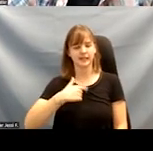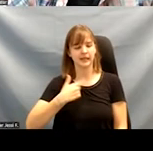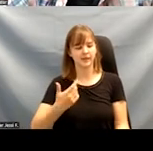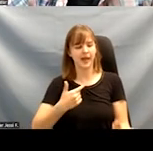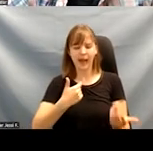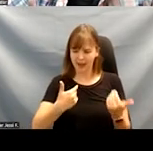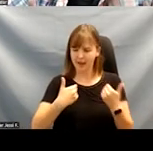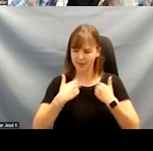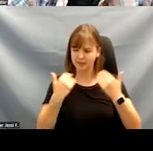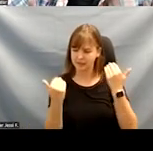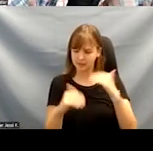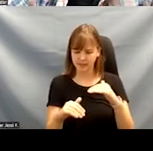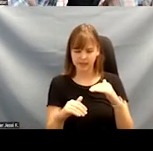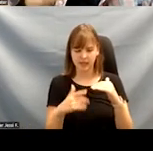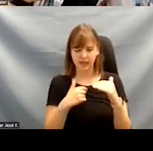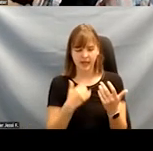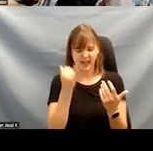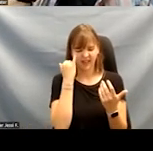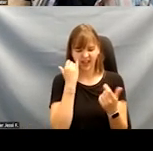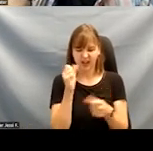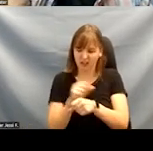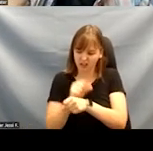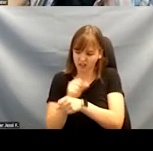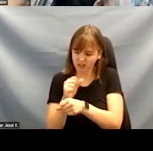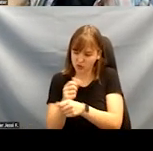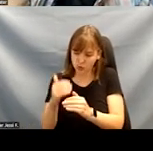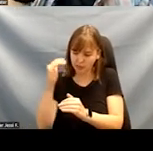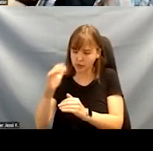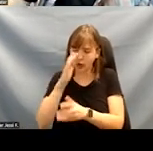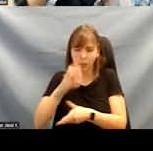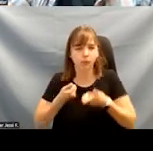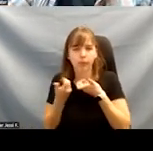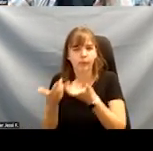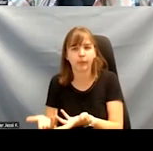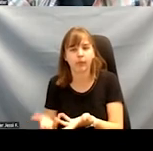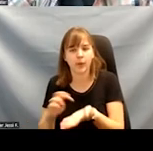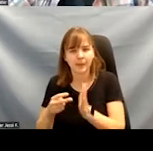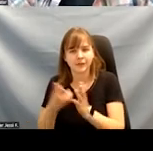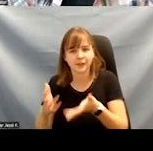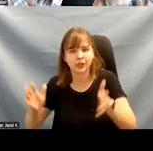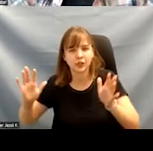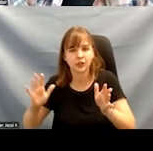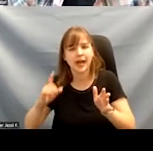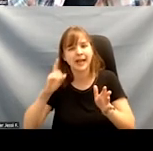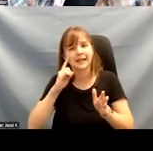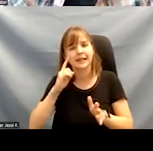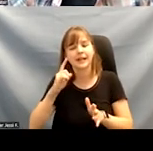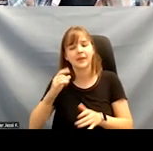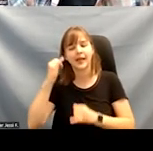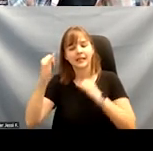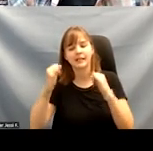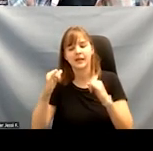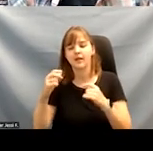be as productive as possible and to really execute what I need to do. So I think that my relationship with hustle is different. I have